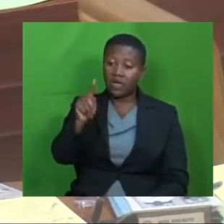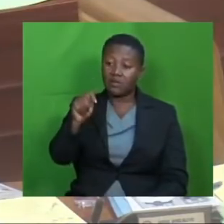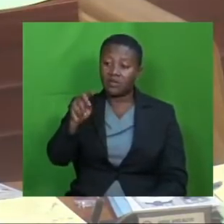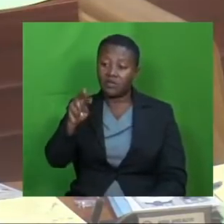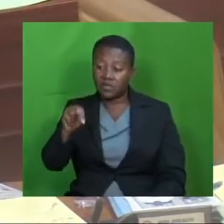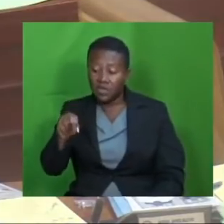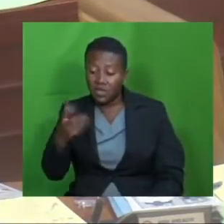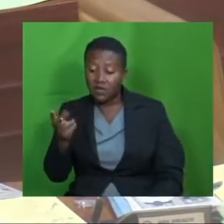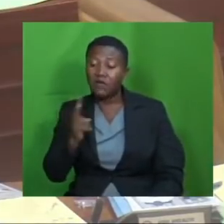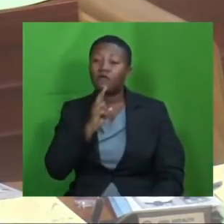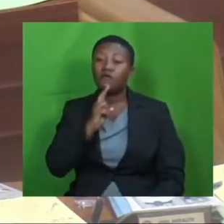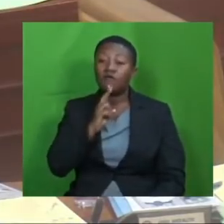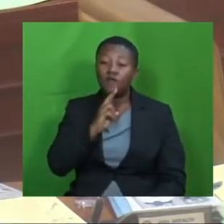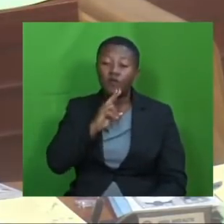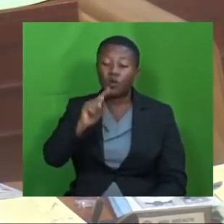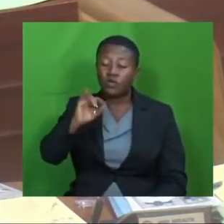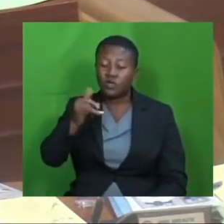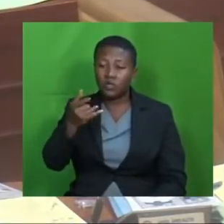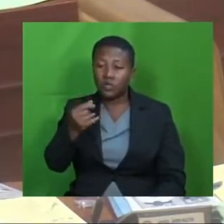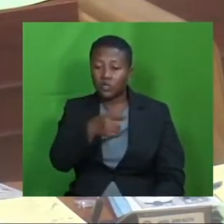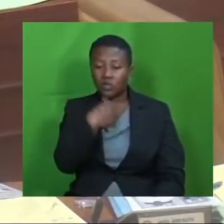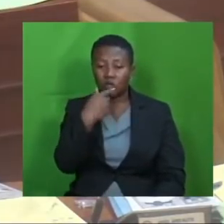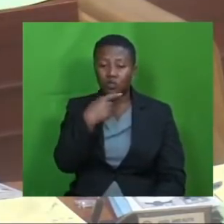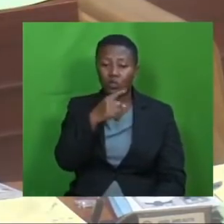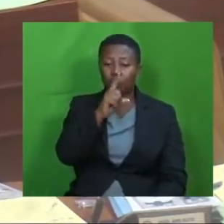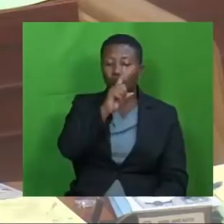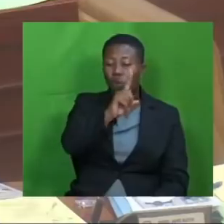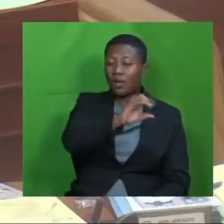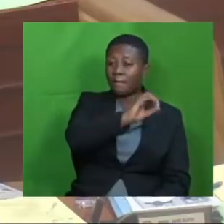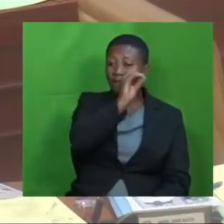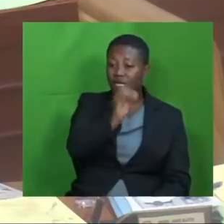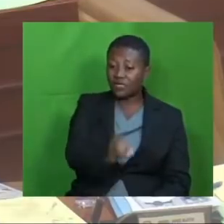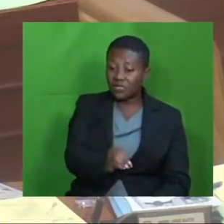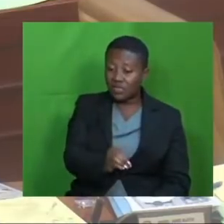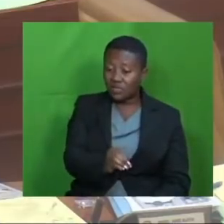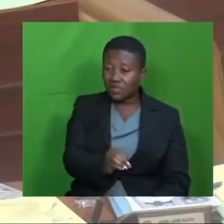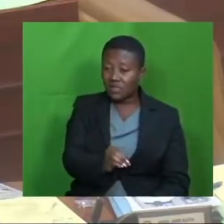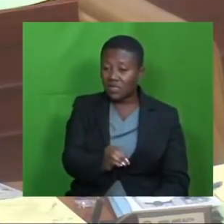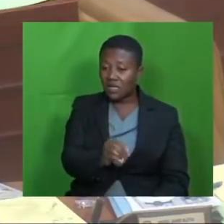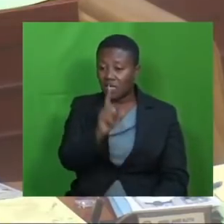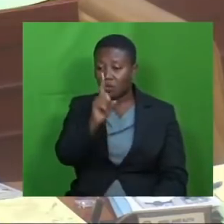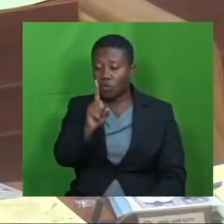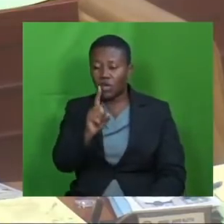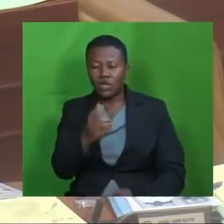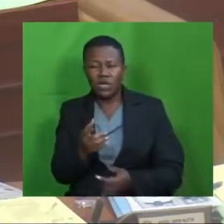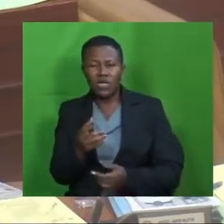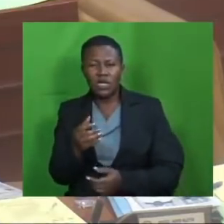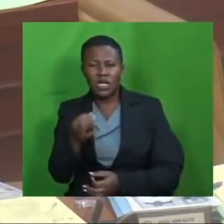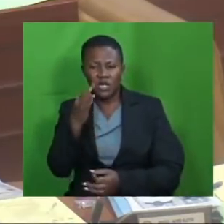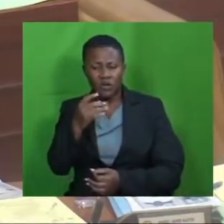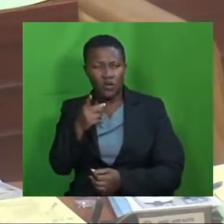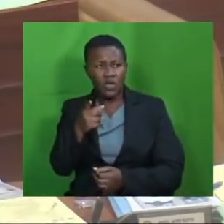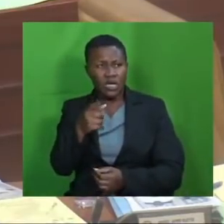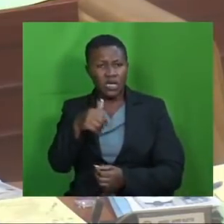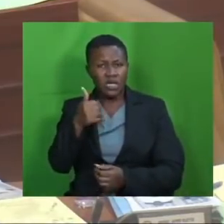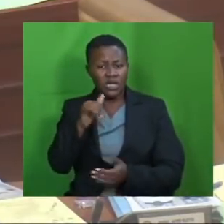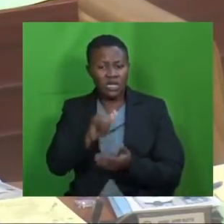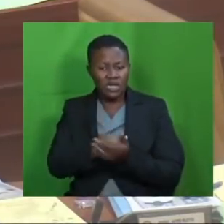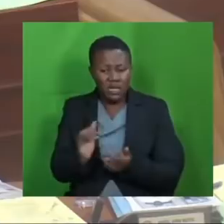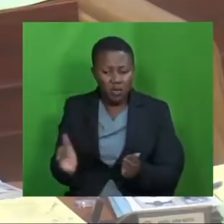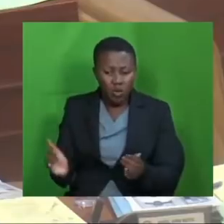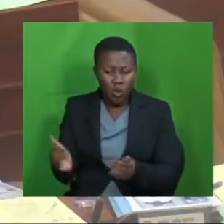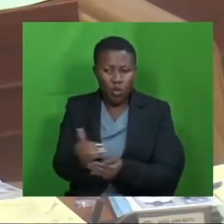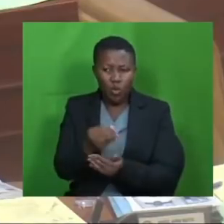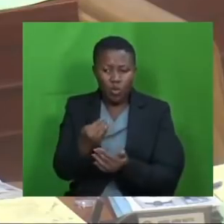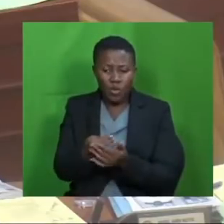and another 1% on cash out if you were an electronic money issuer. Therefore, the cumulative effect of the